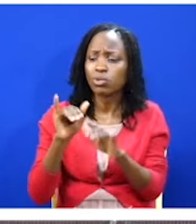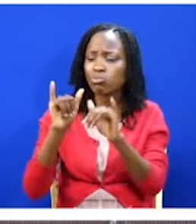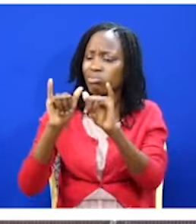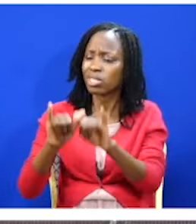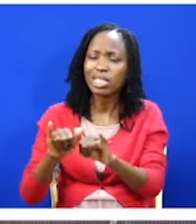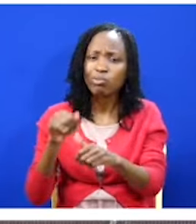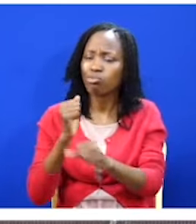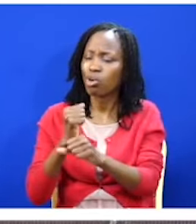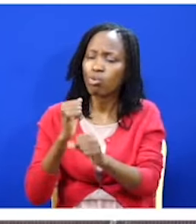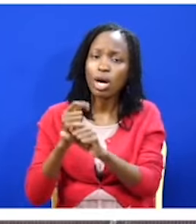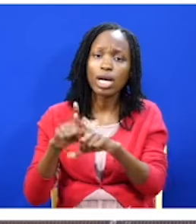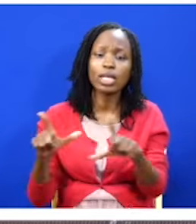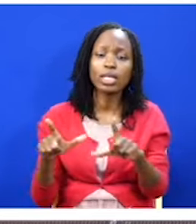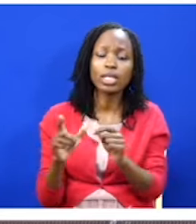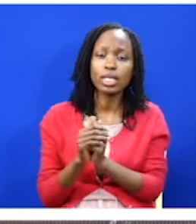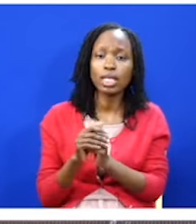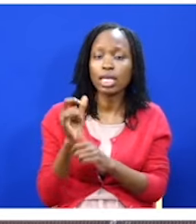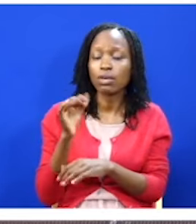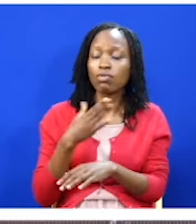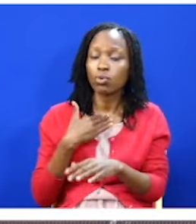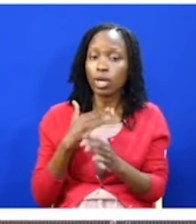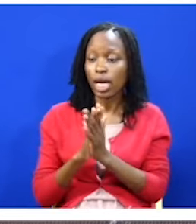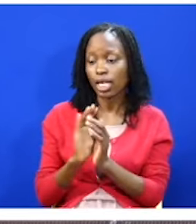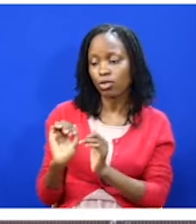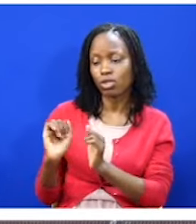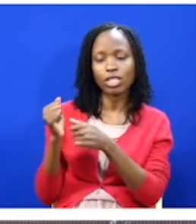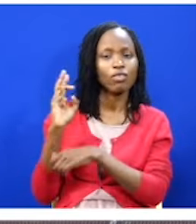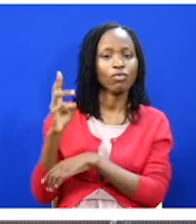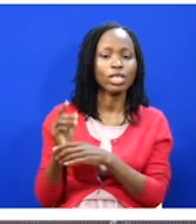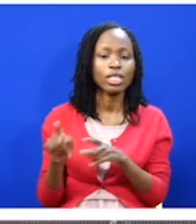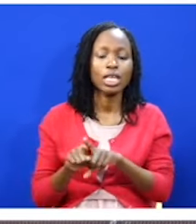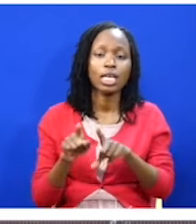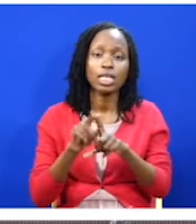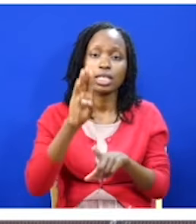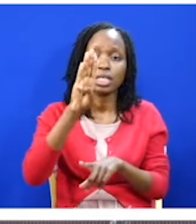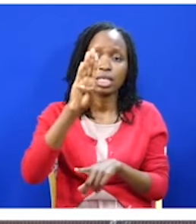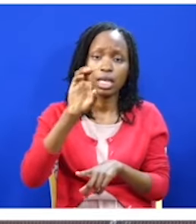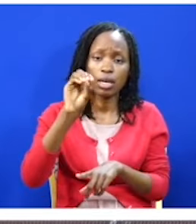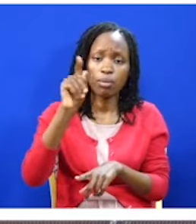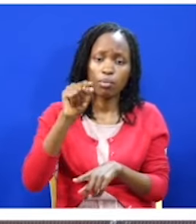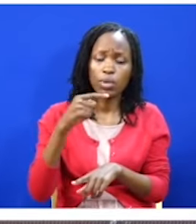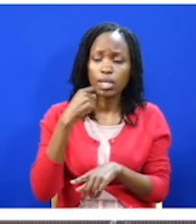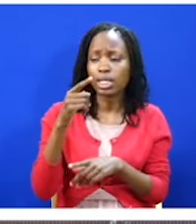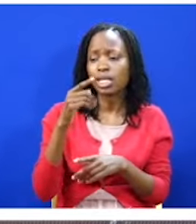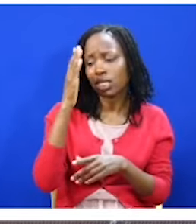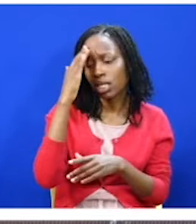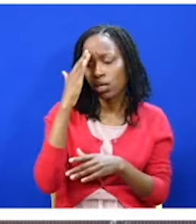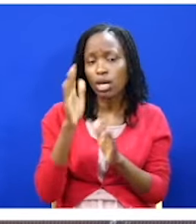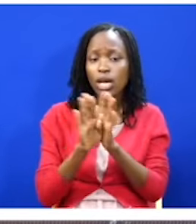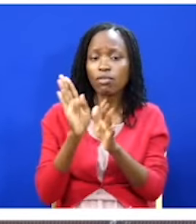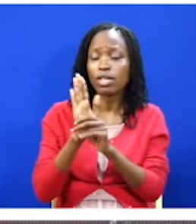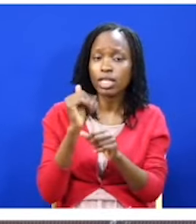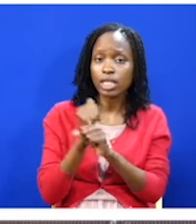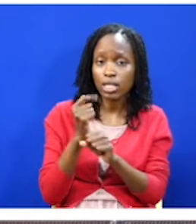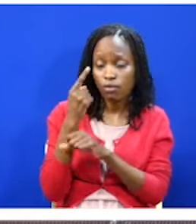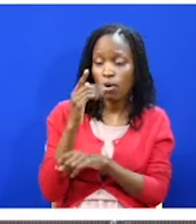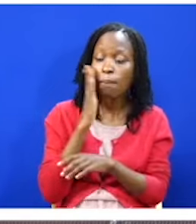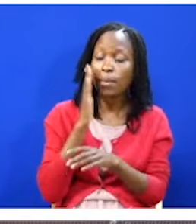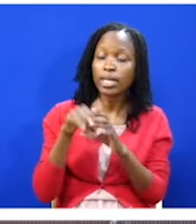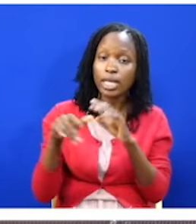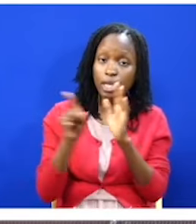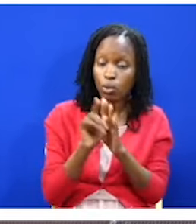long as she wanted and she would be safe. He also told her that he knew all she had done for her